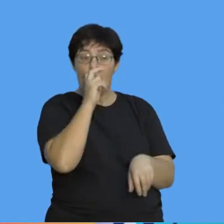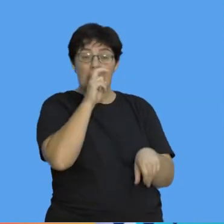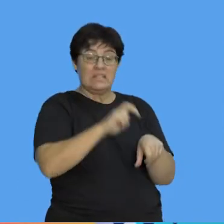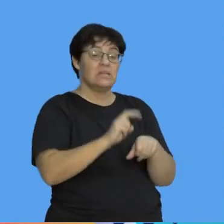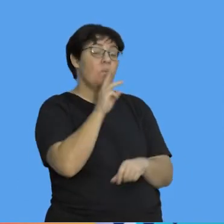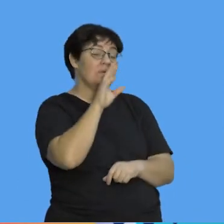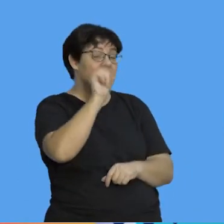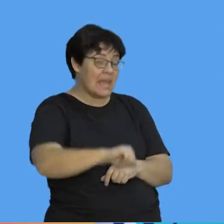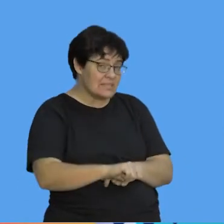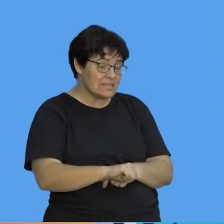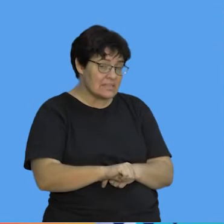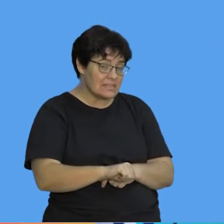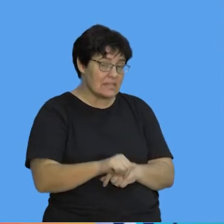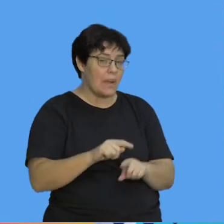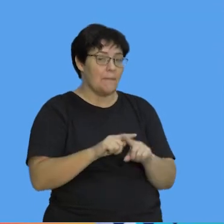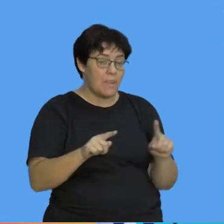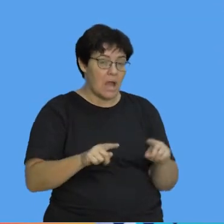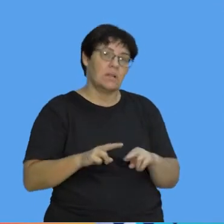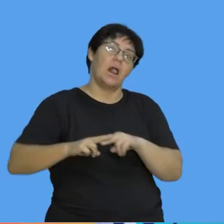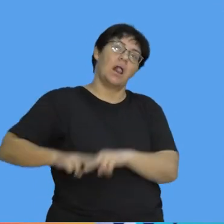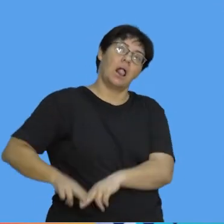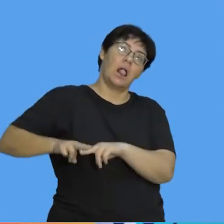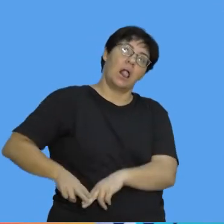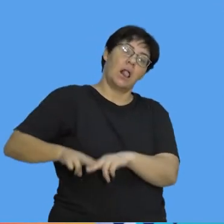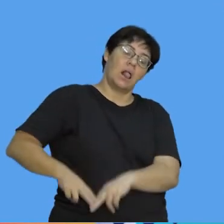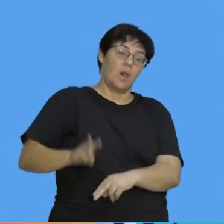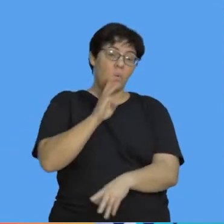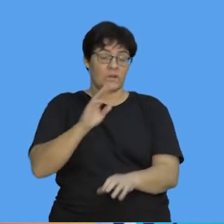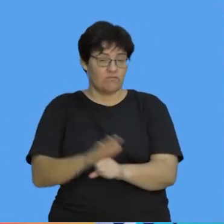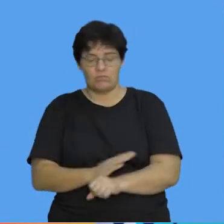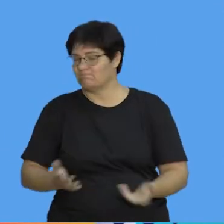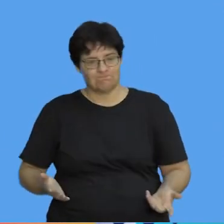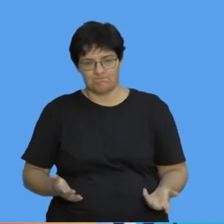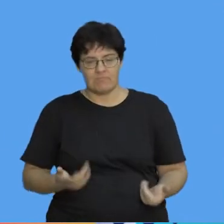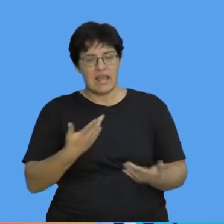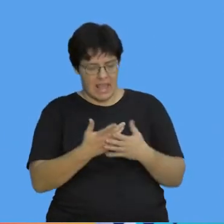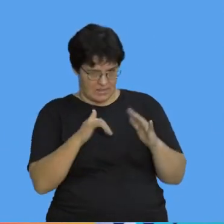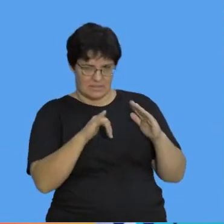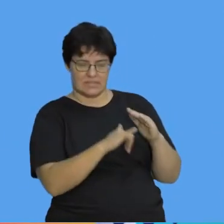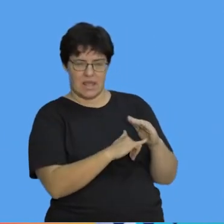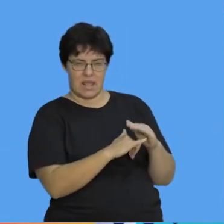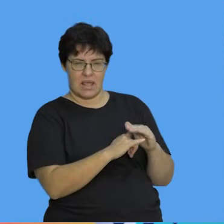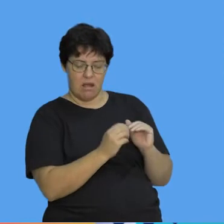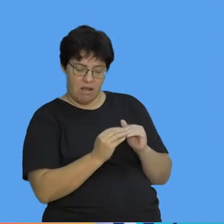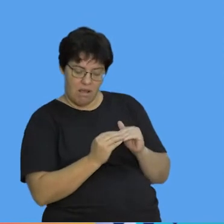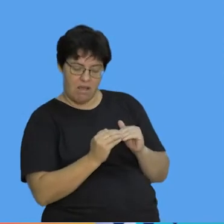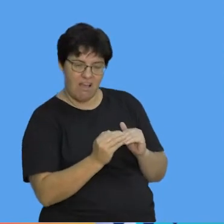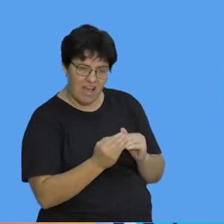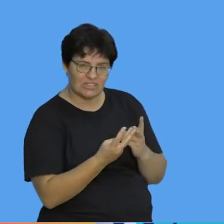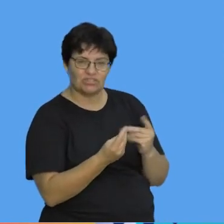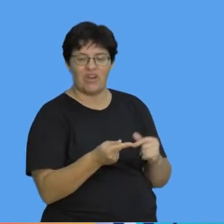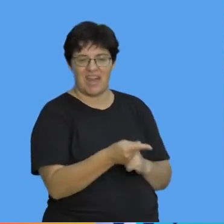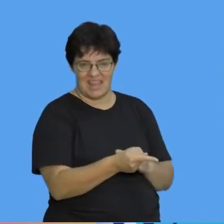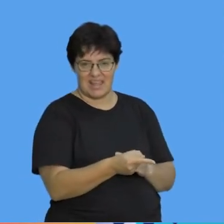that, although needs water, is not as reliant on water and can stay in